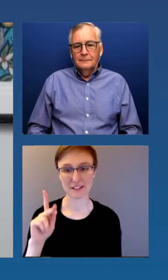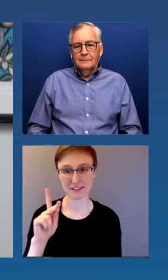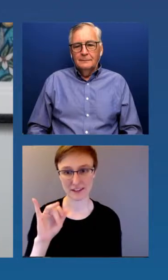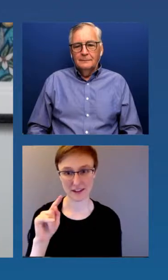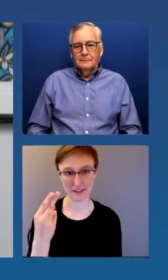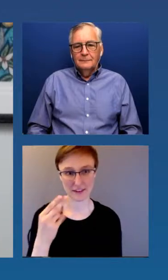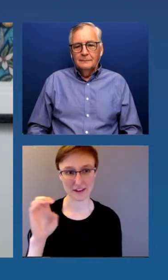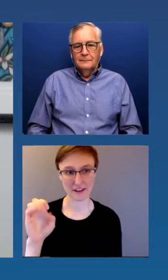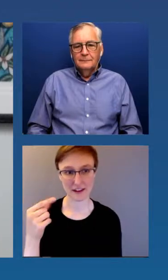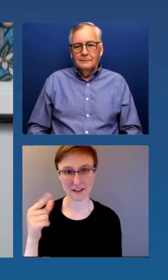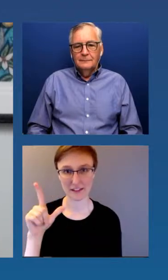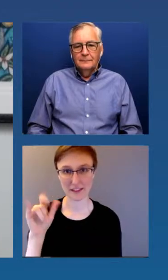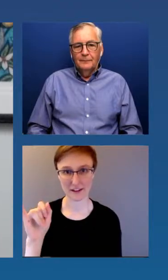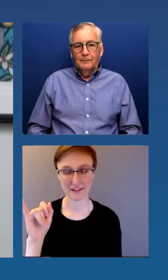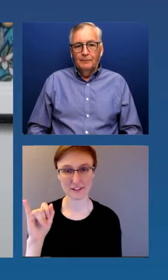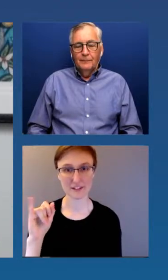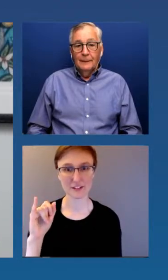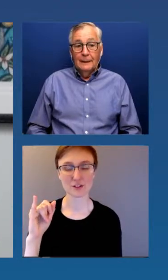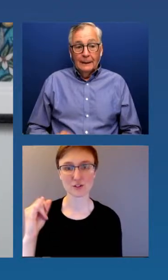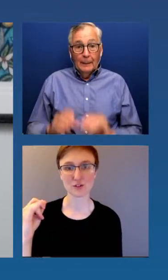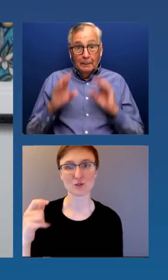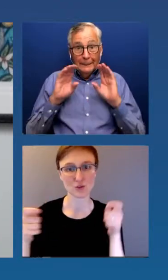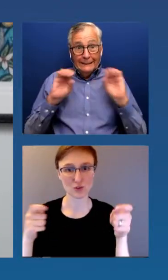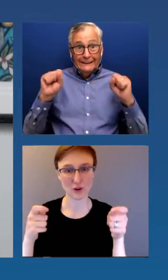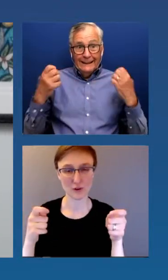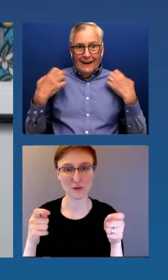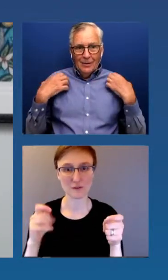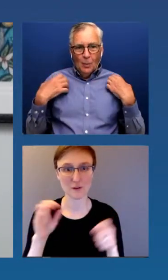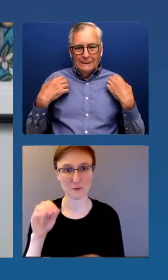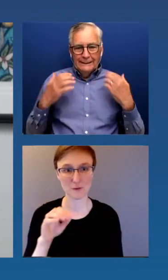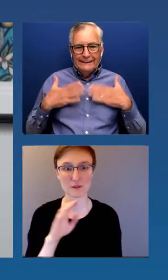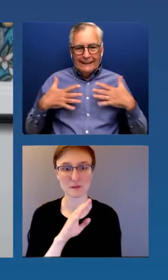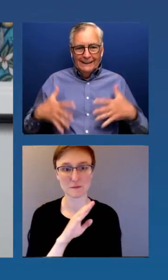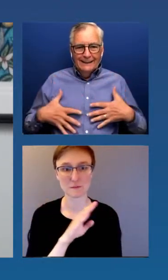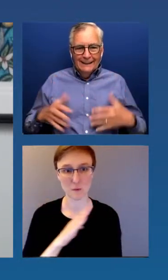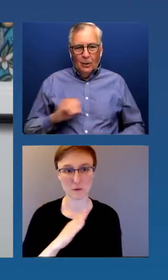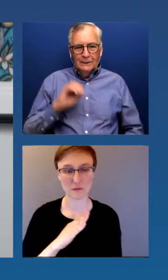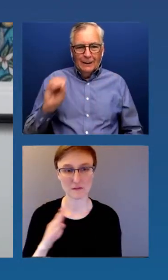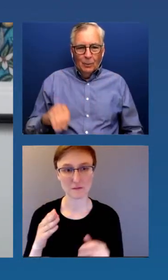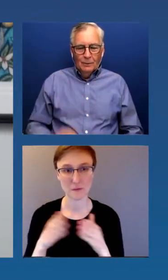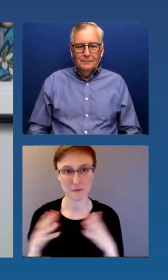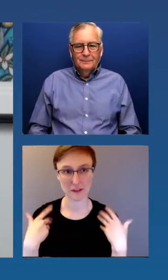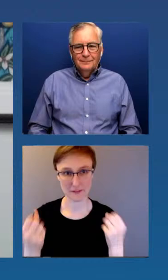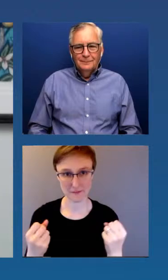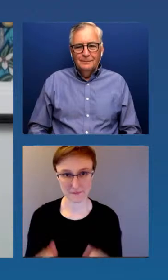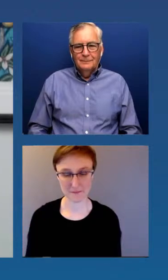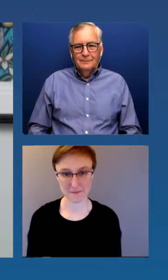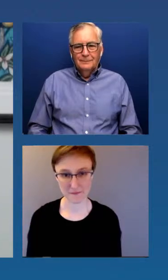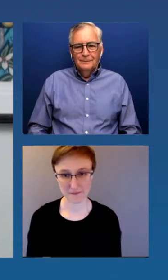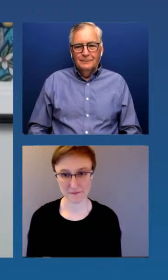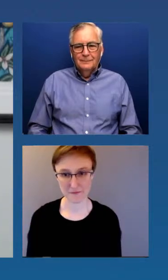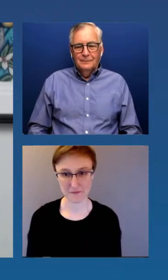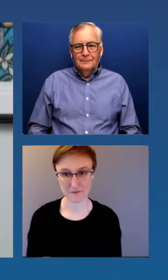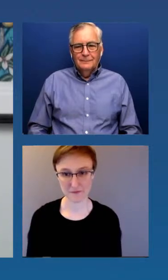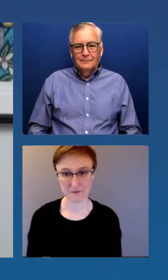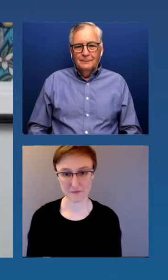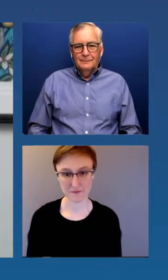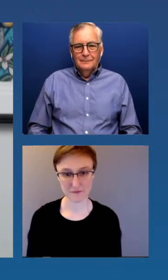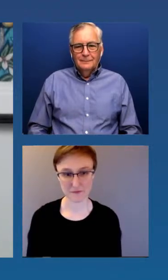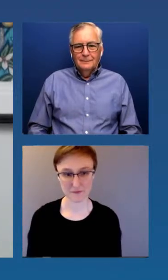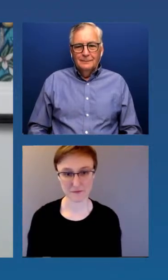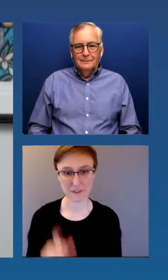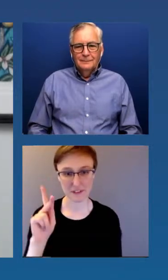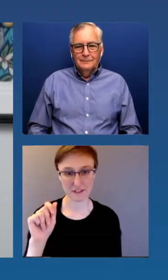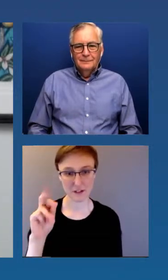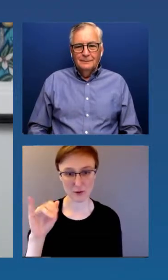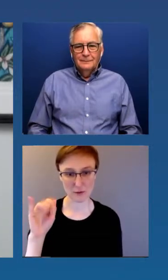Health, le président du Conseil de santé d'Ottawa, Corinne Mackey, Supervisor of Community Engagement at Ottawa